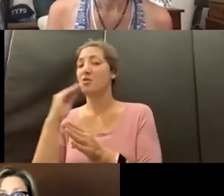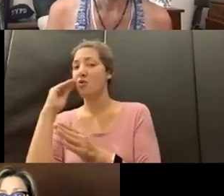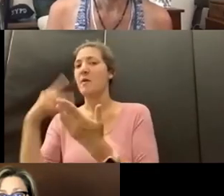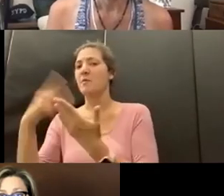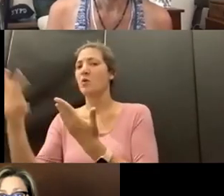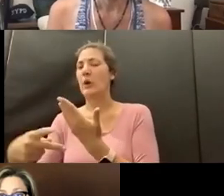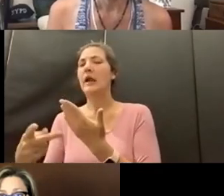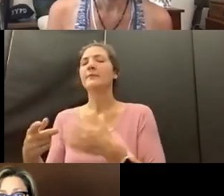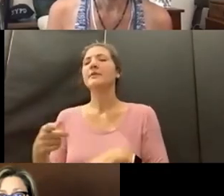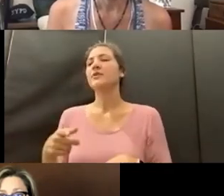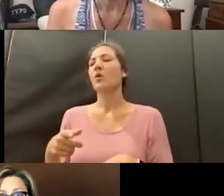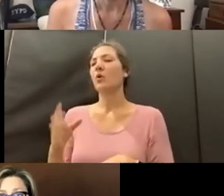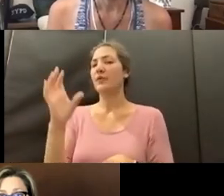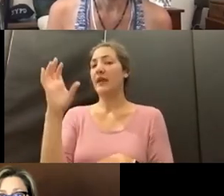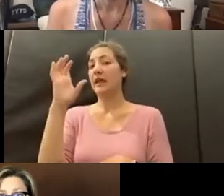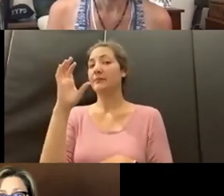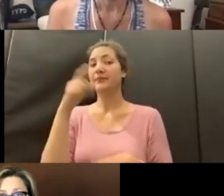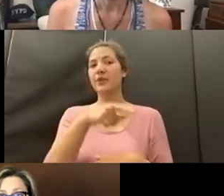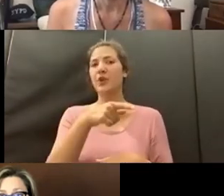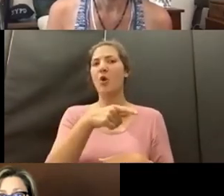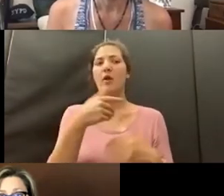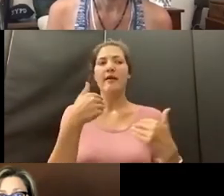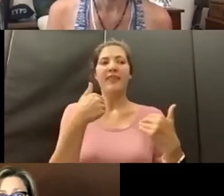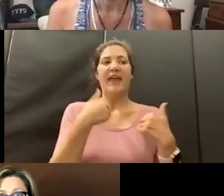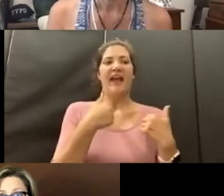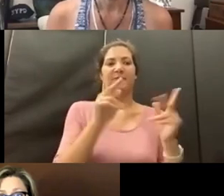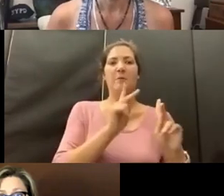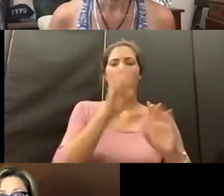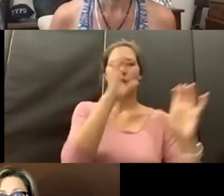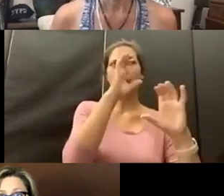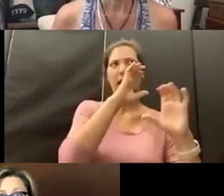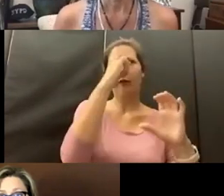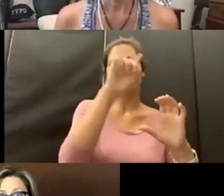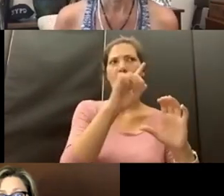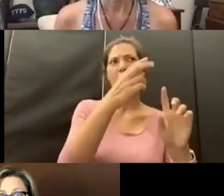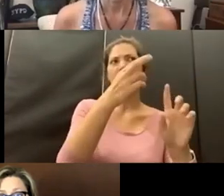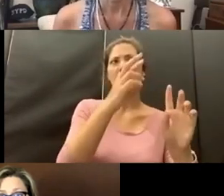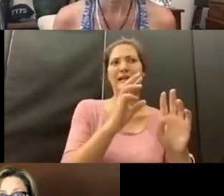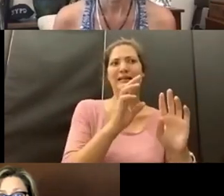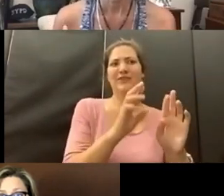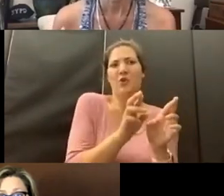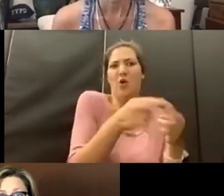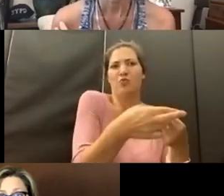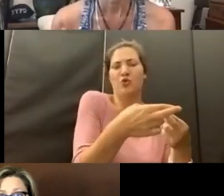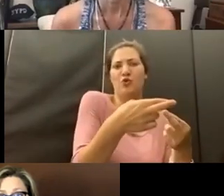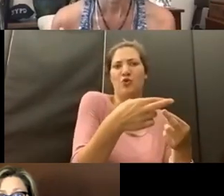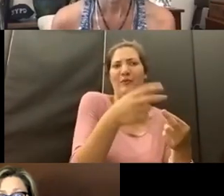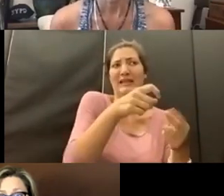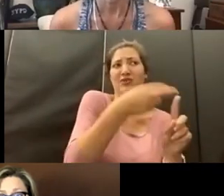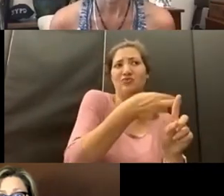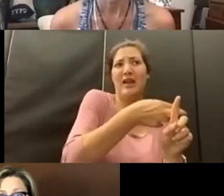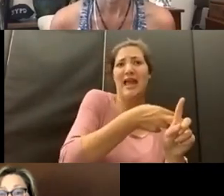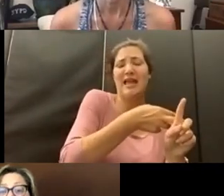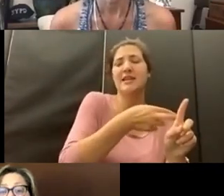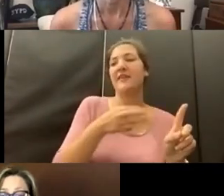with individuals who are looking for maybe a room to rent, and having assistance with that whole interview process